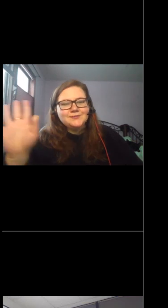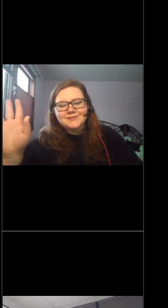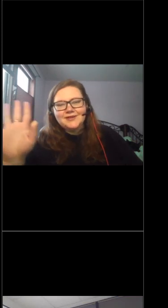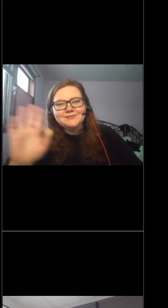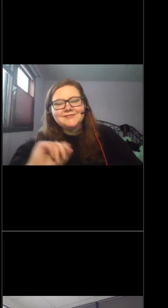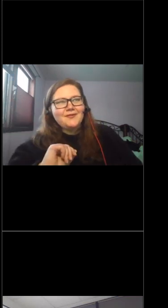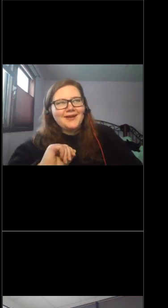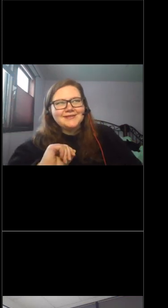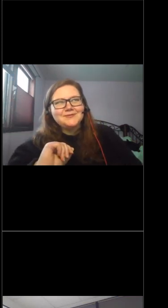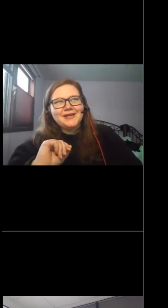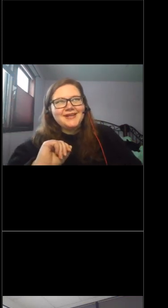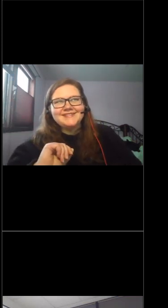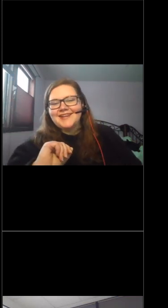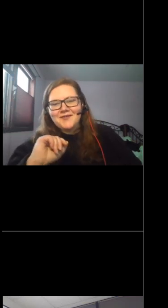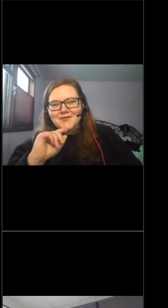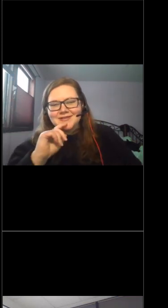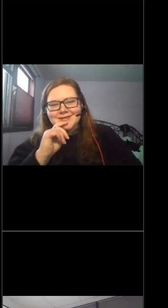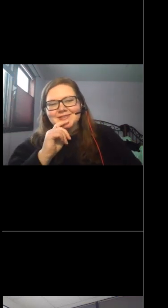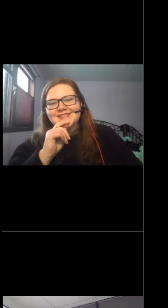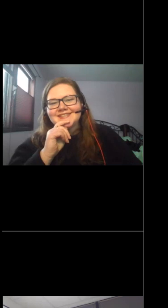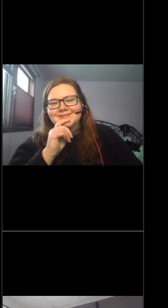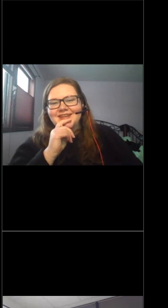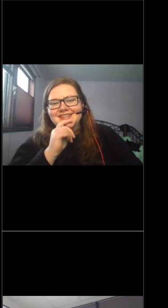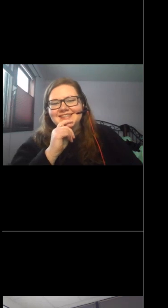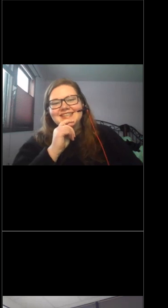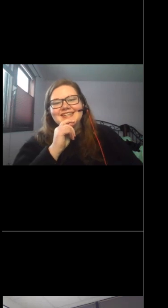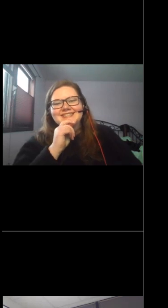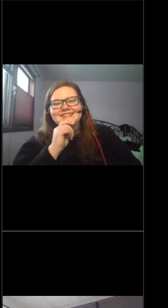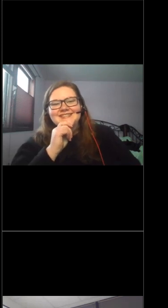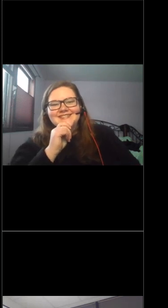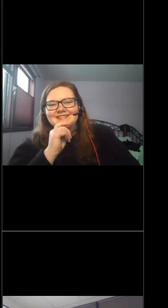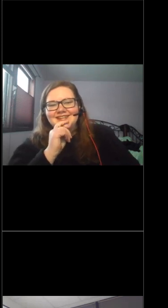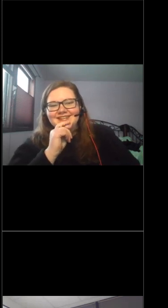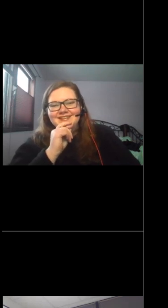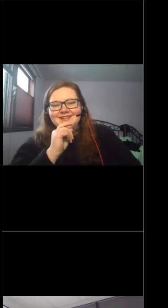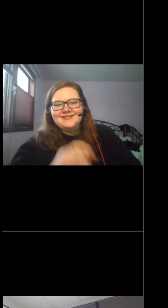Oh, never mind. We're good. Everyone's able to make their selections.